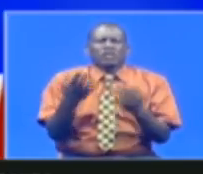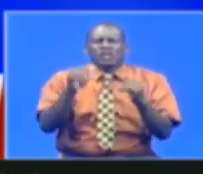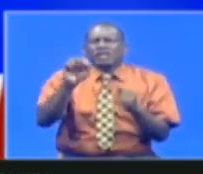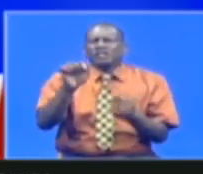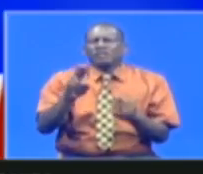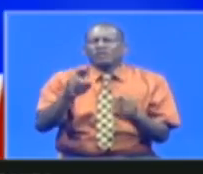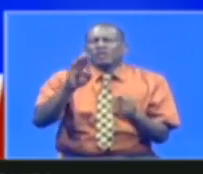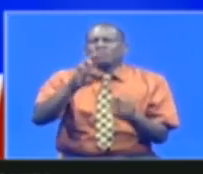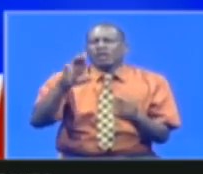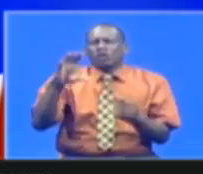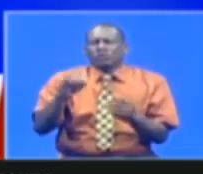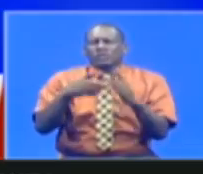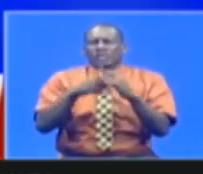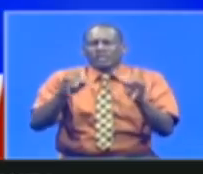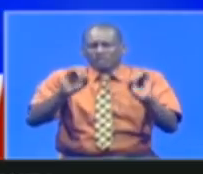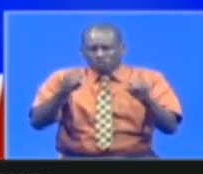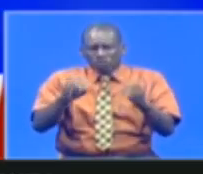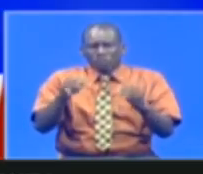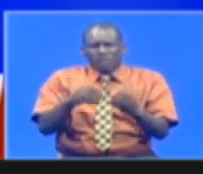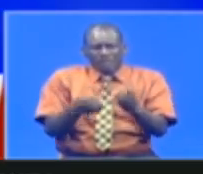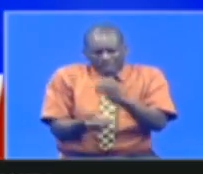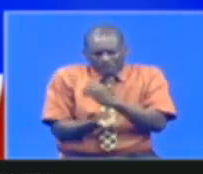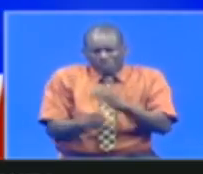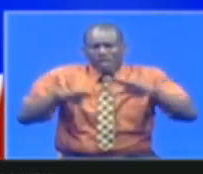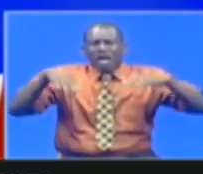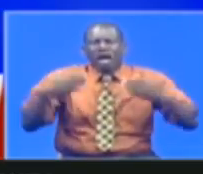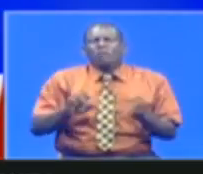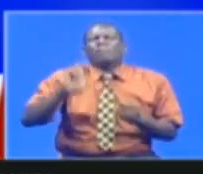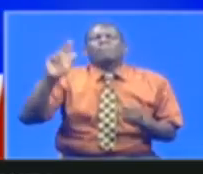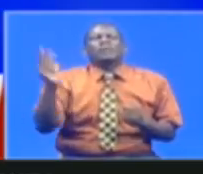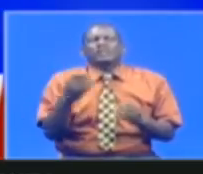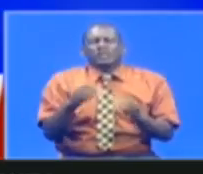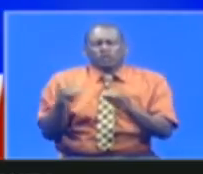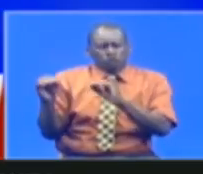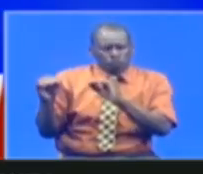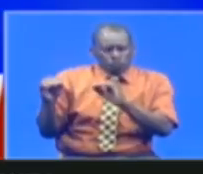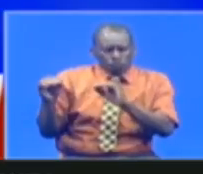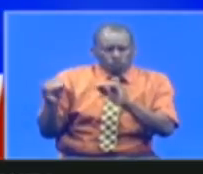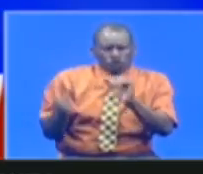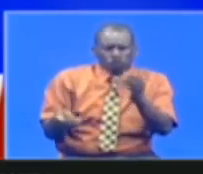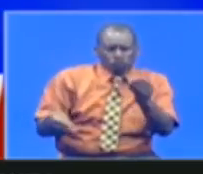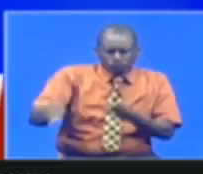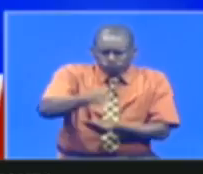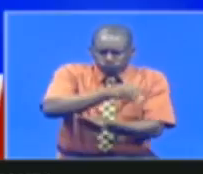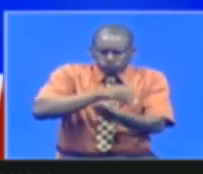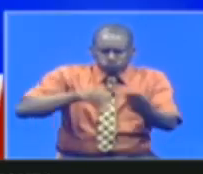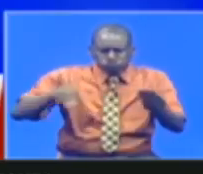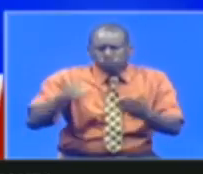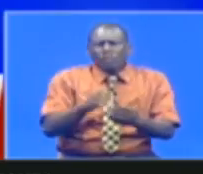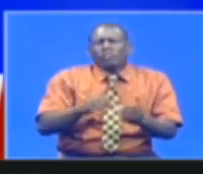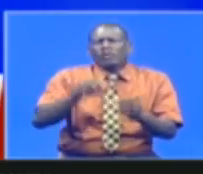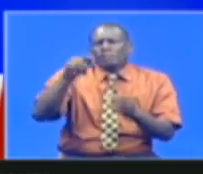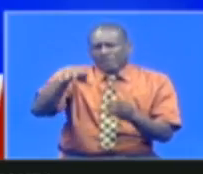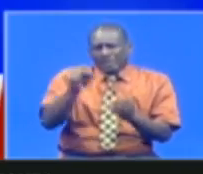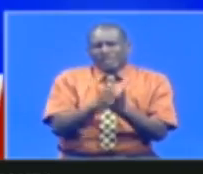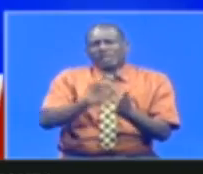Olive Burrows begins our broadcast by breaking down how the president moved the pieces on his chessboard and how it affects other